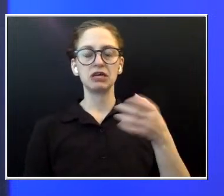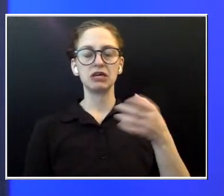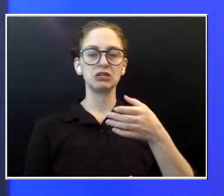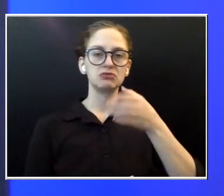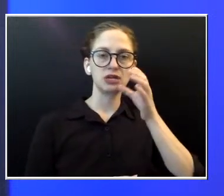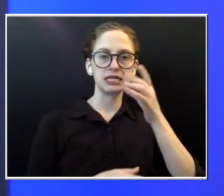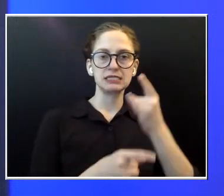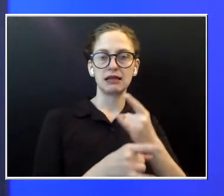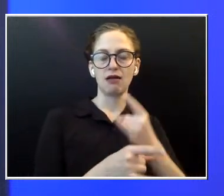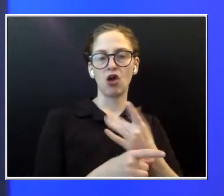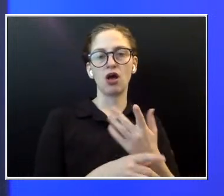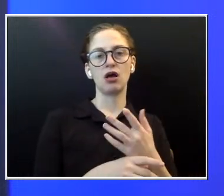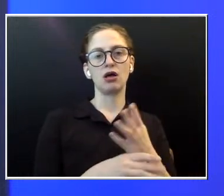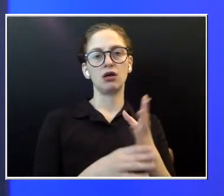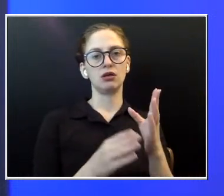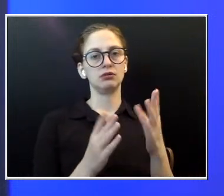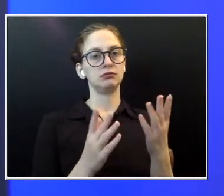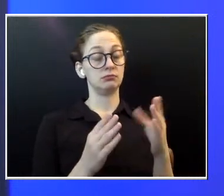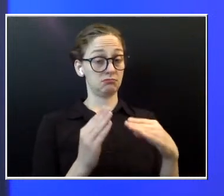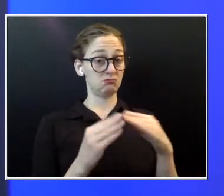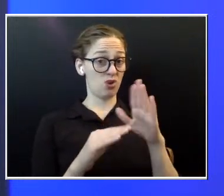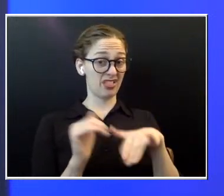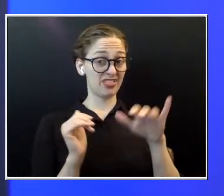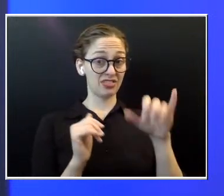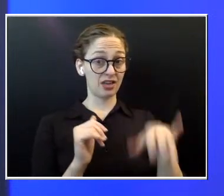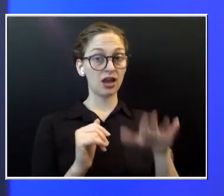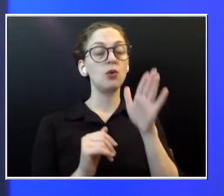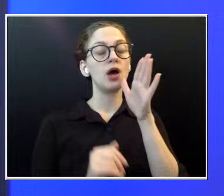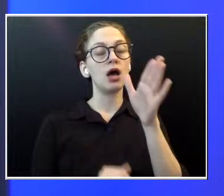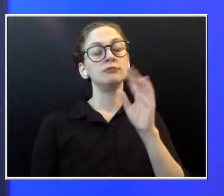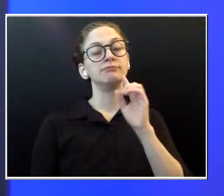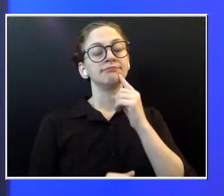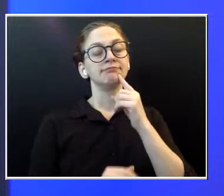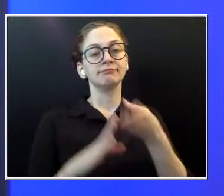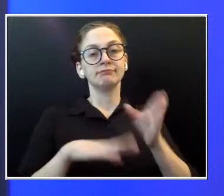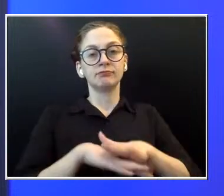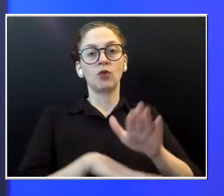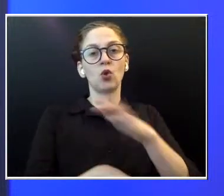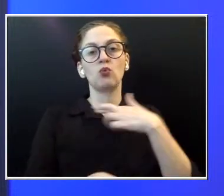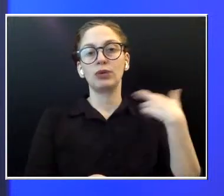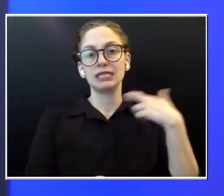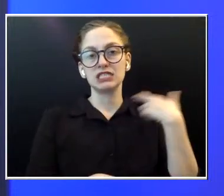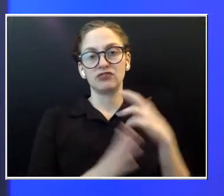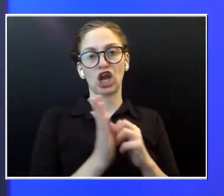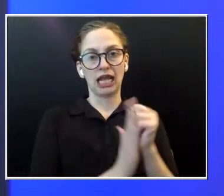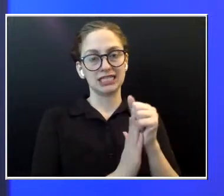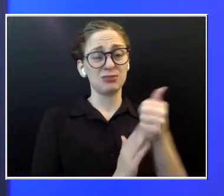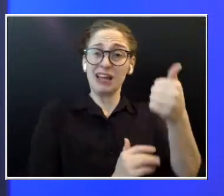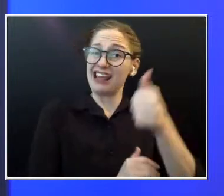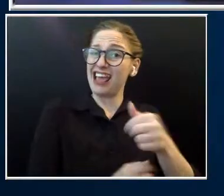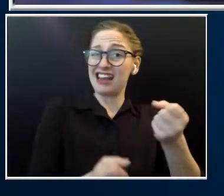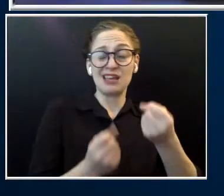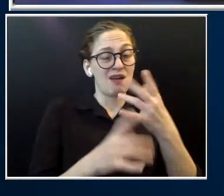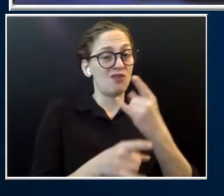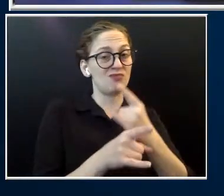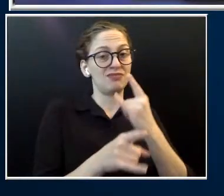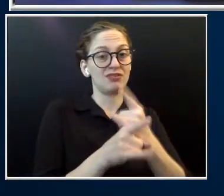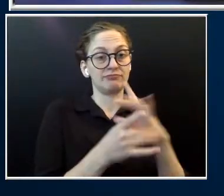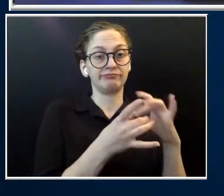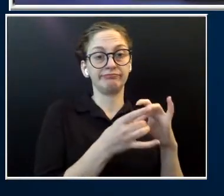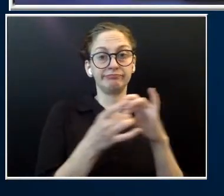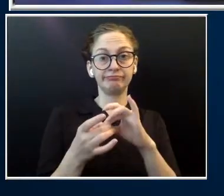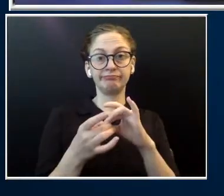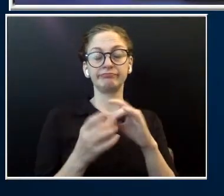significantly increases the risk of cancer, but really any amount of alcohol does have a risk with it. Okay, and